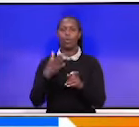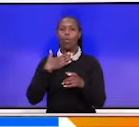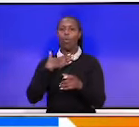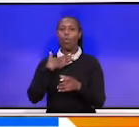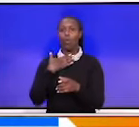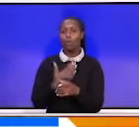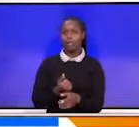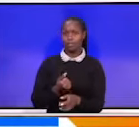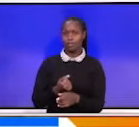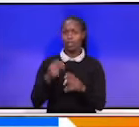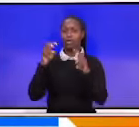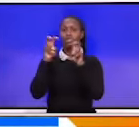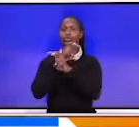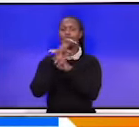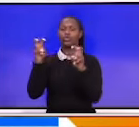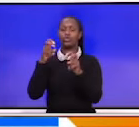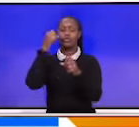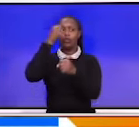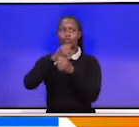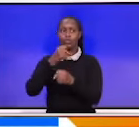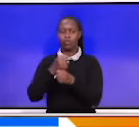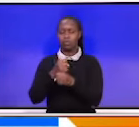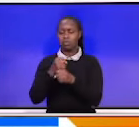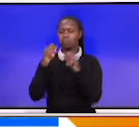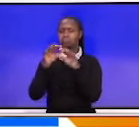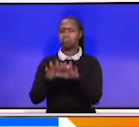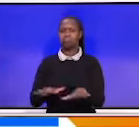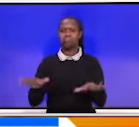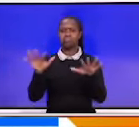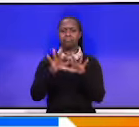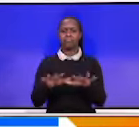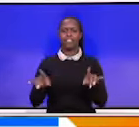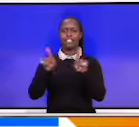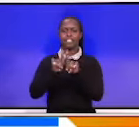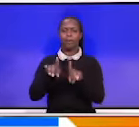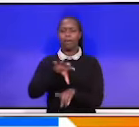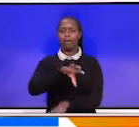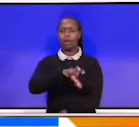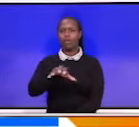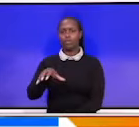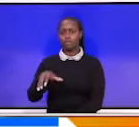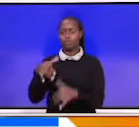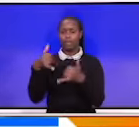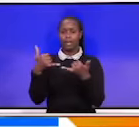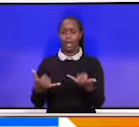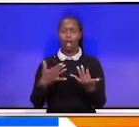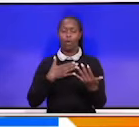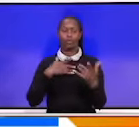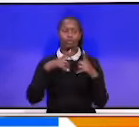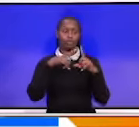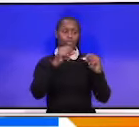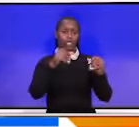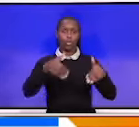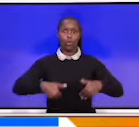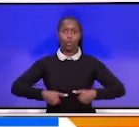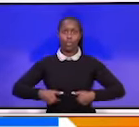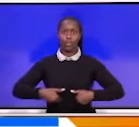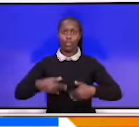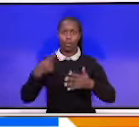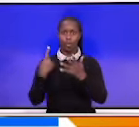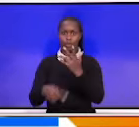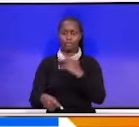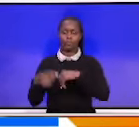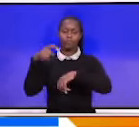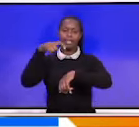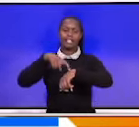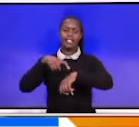want to look for jobs in the same county. I want to tell our young people that time